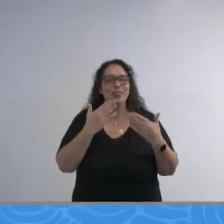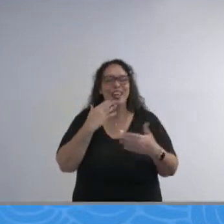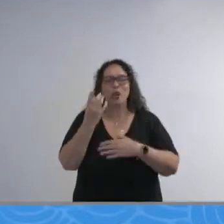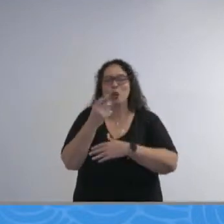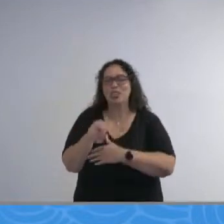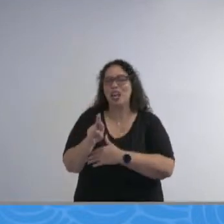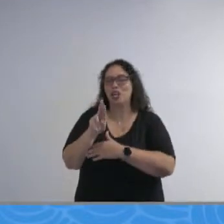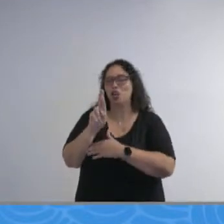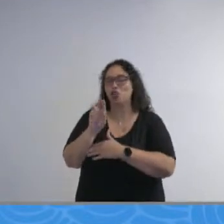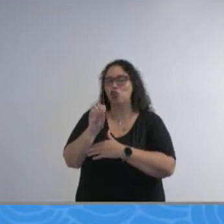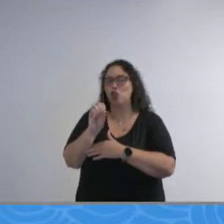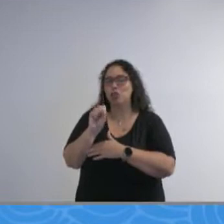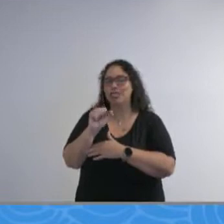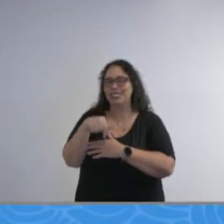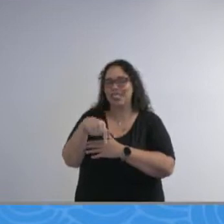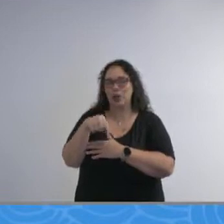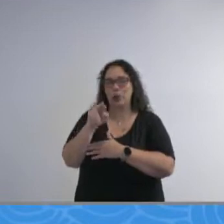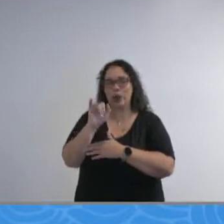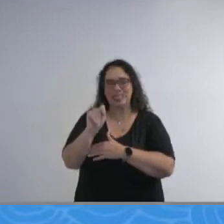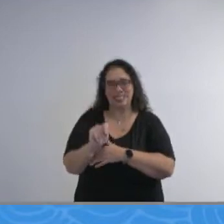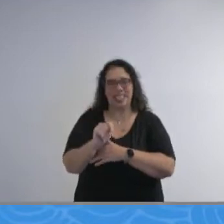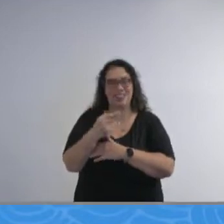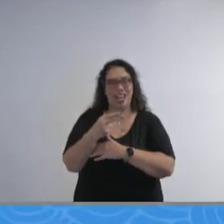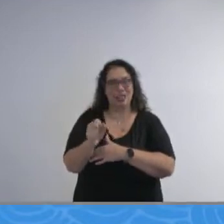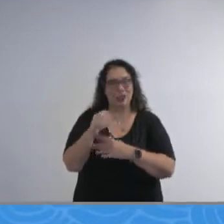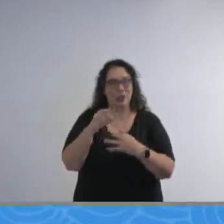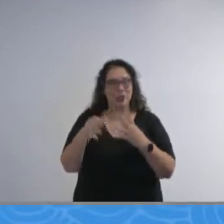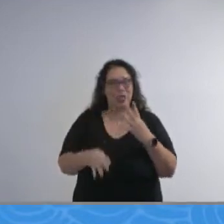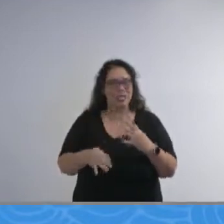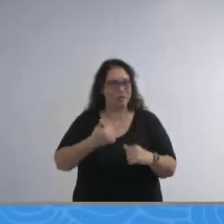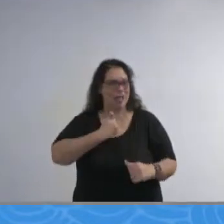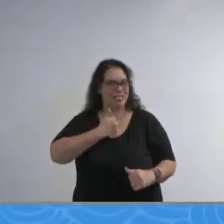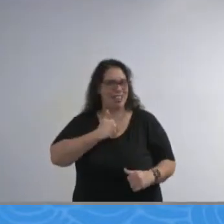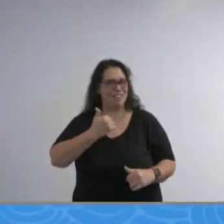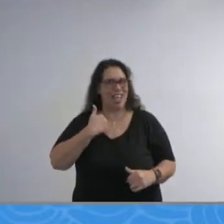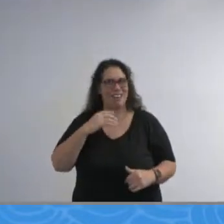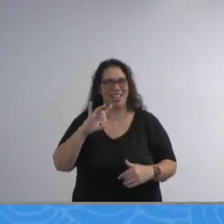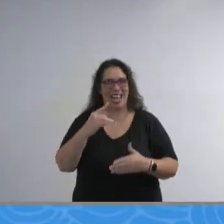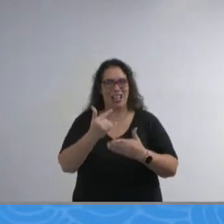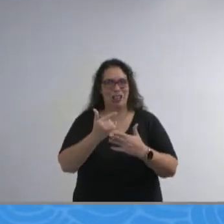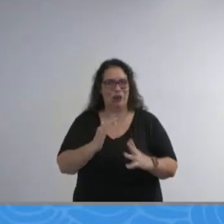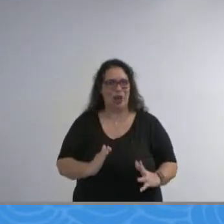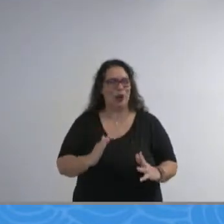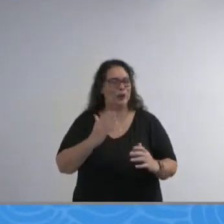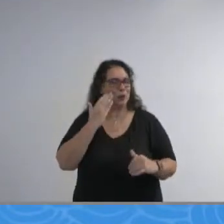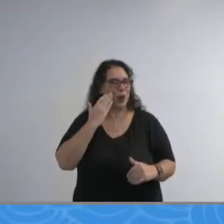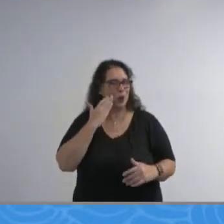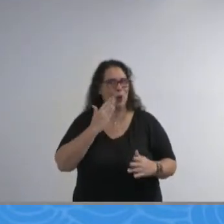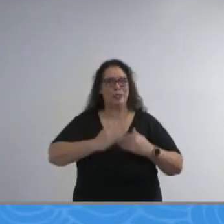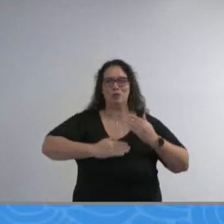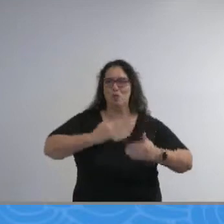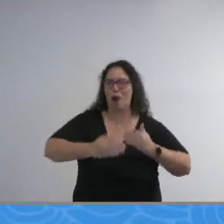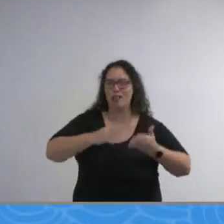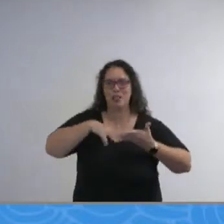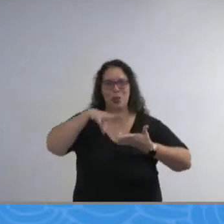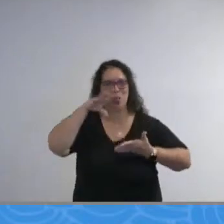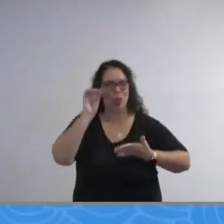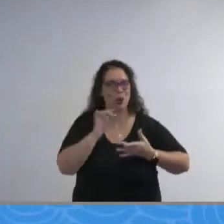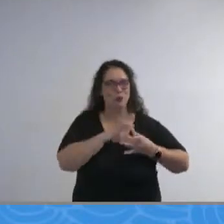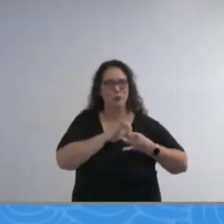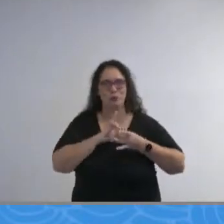High School of Choice. I myself have an 8th grader, so I know it's quite a process to really learn and be a part